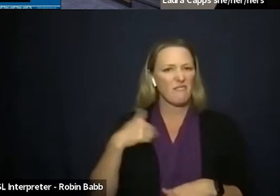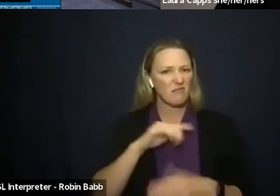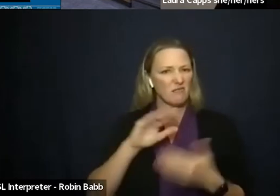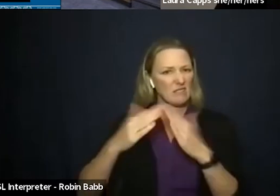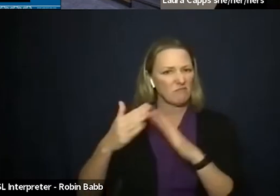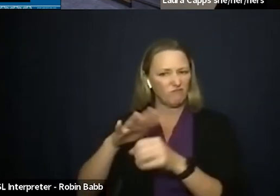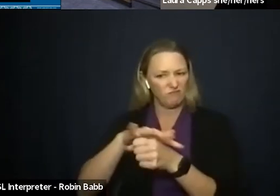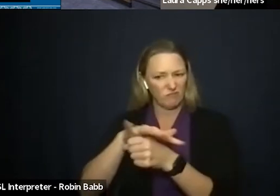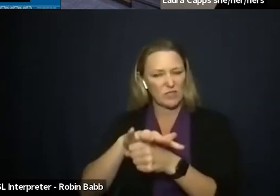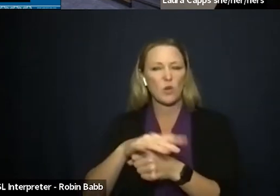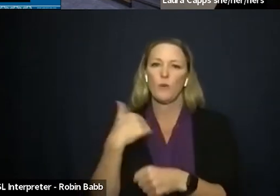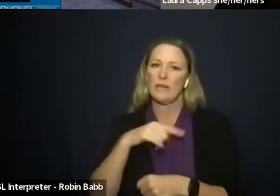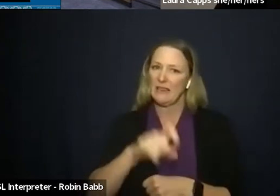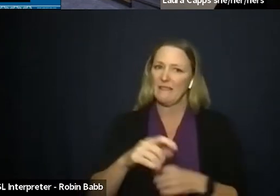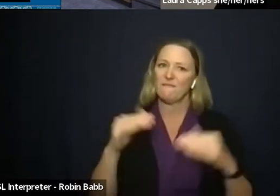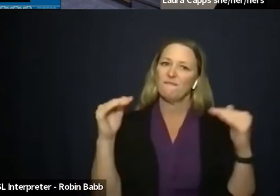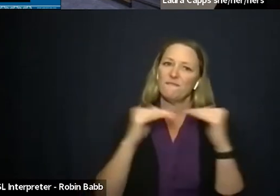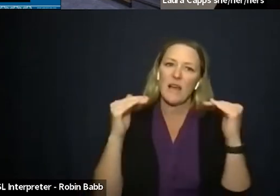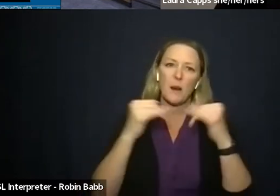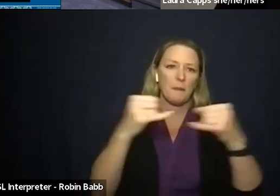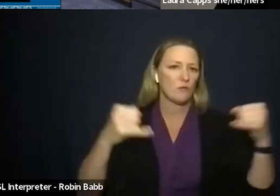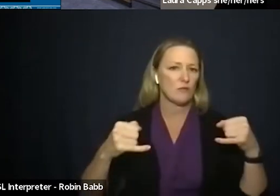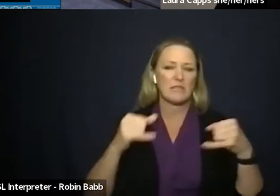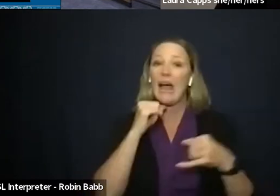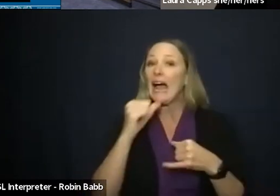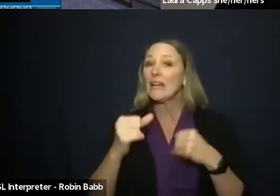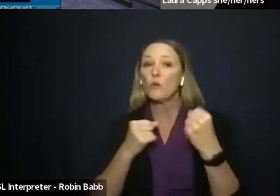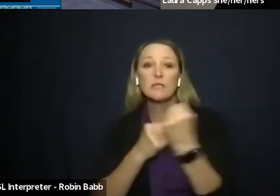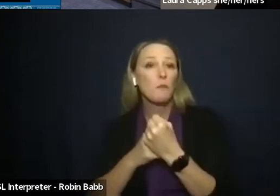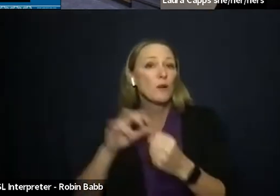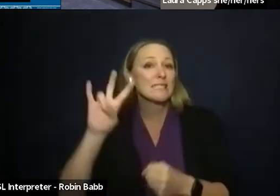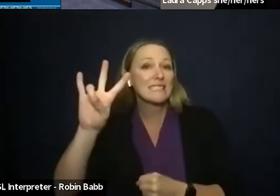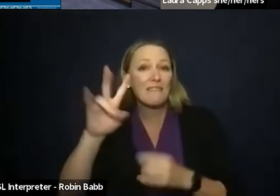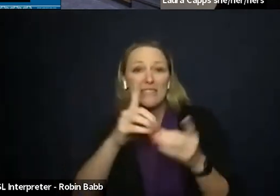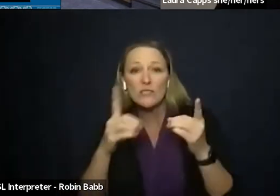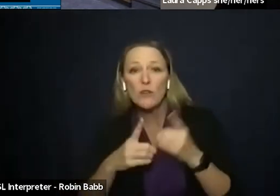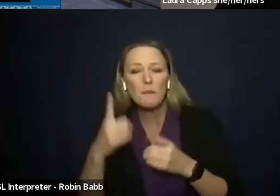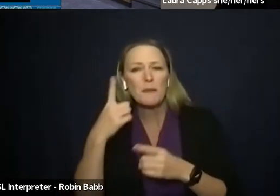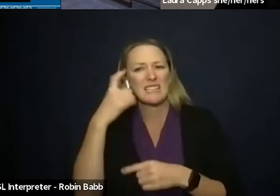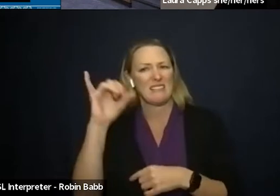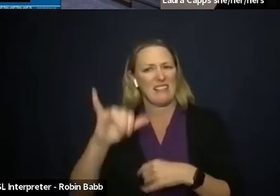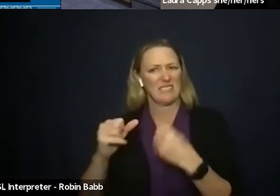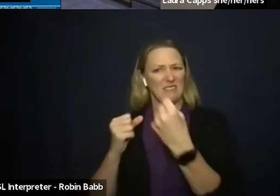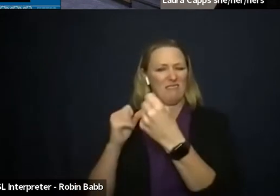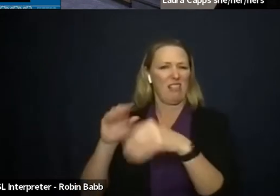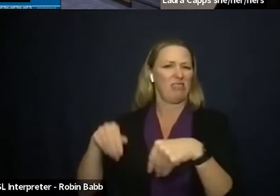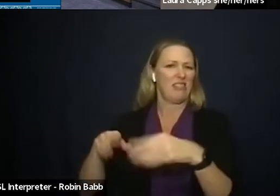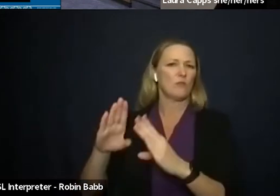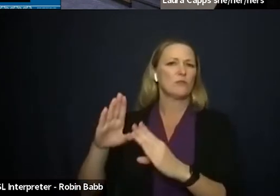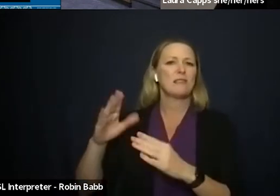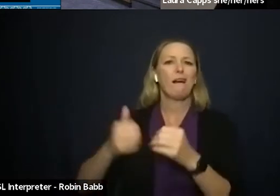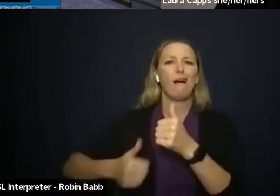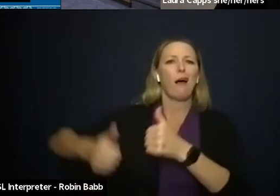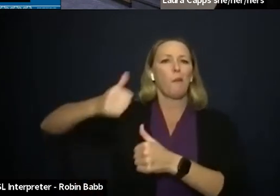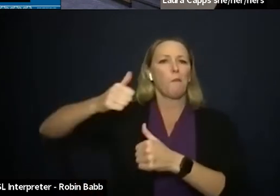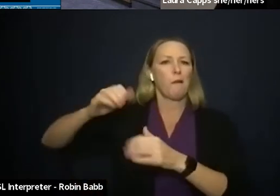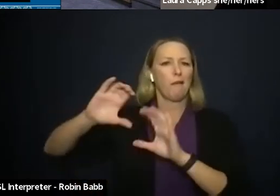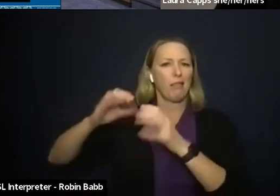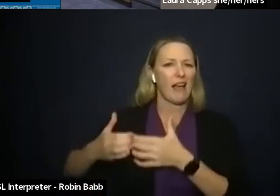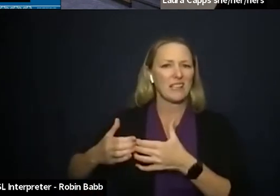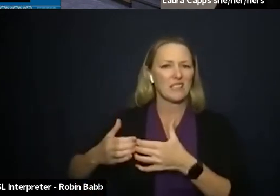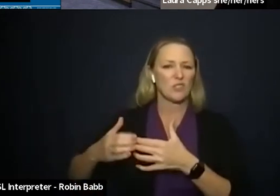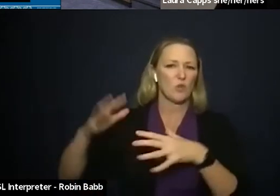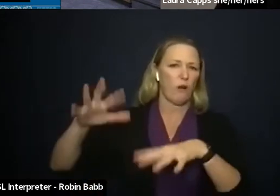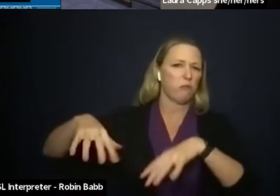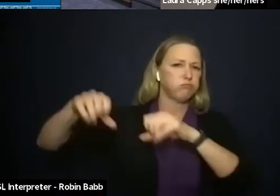voices are heard i do not support seven districts because they would provide additional seats for the upper class and wealthy communities at the expense of joining out the voices of